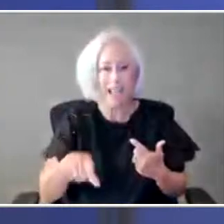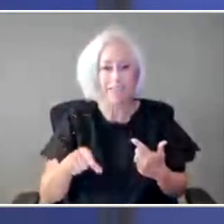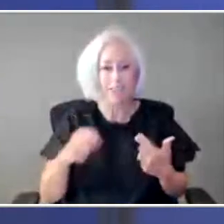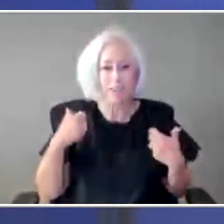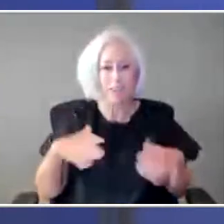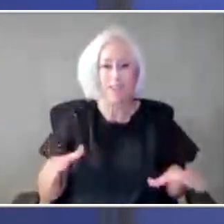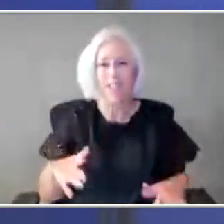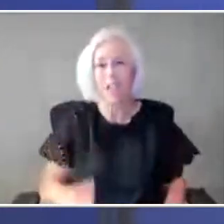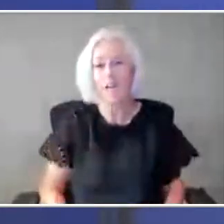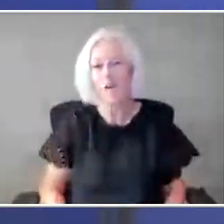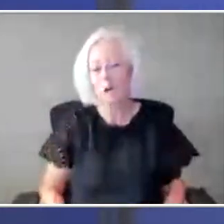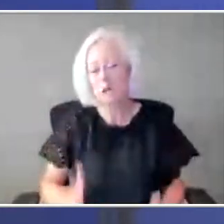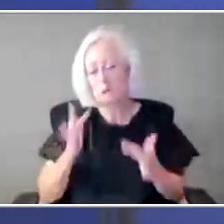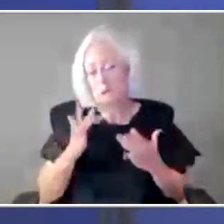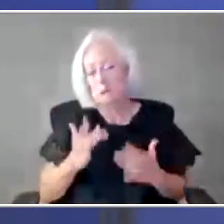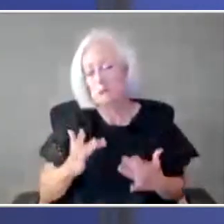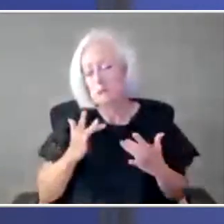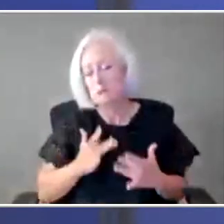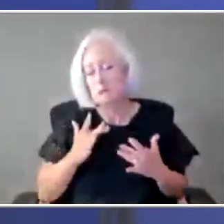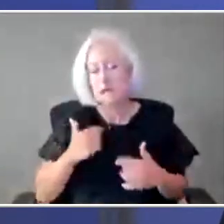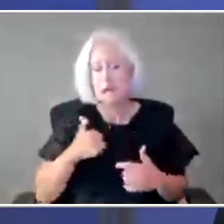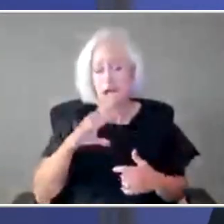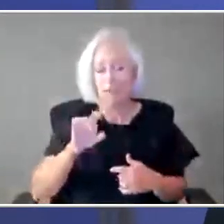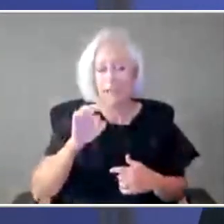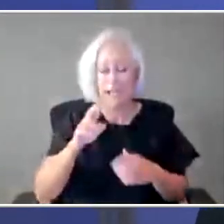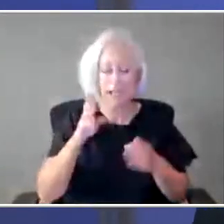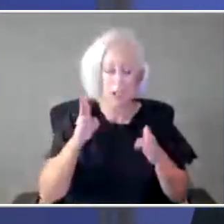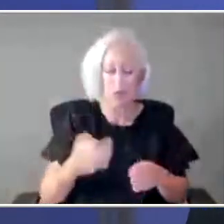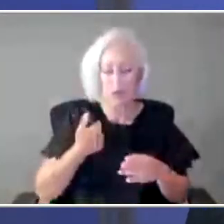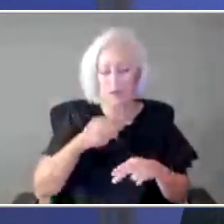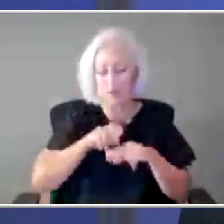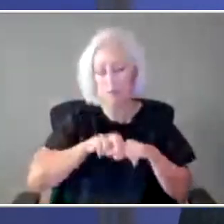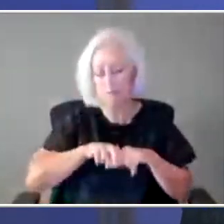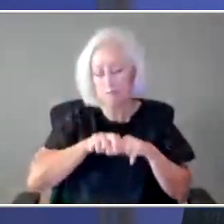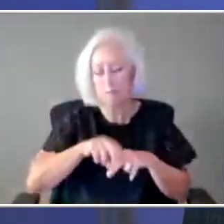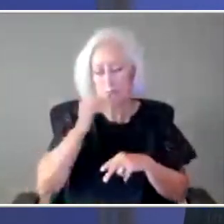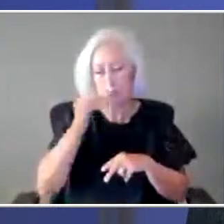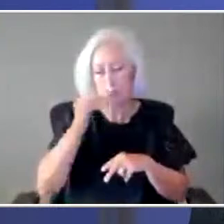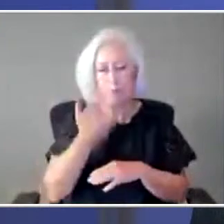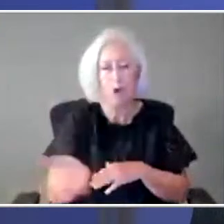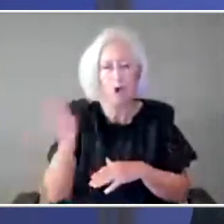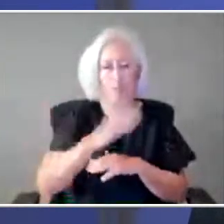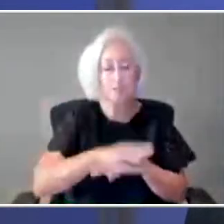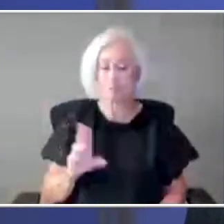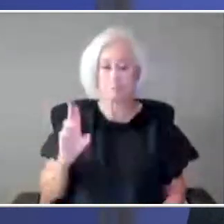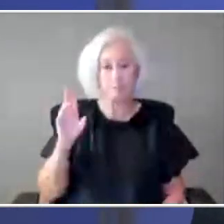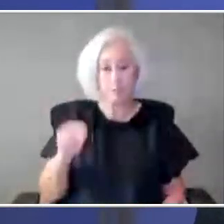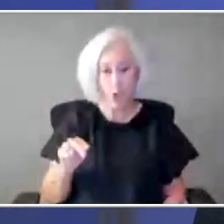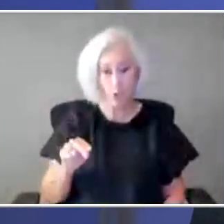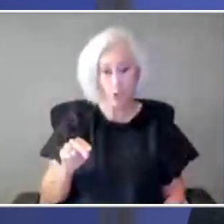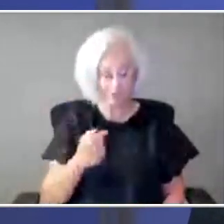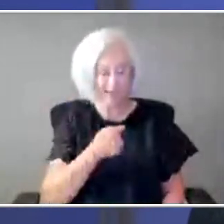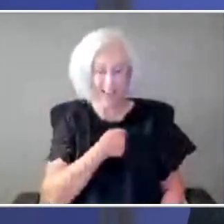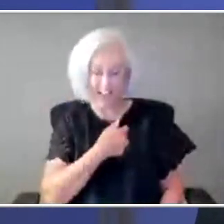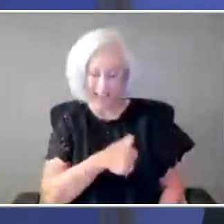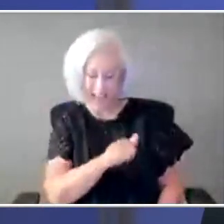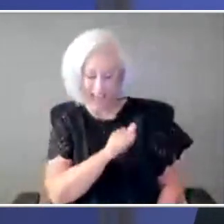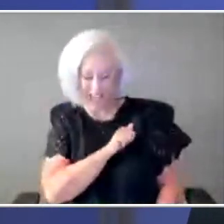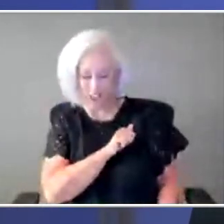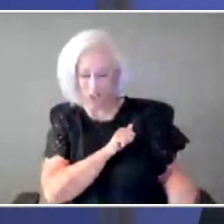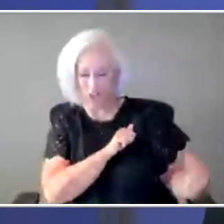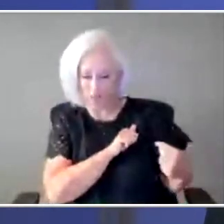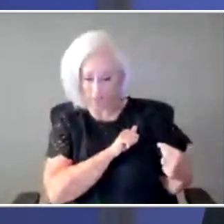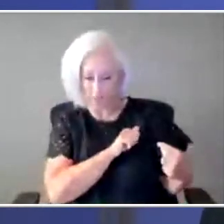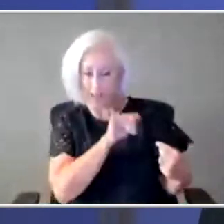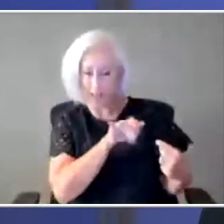cancer girl and that's it. I can't do anything. I have to sit in this house all day. No. And I tell you what, most of it's attitude. You have to take an attitude that's like, no, I can do this.